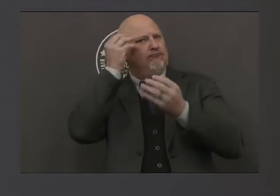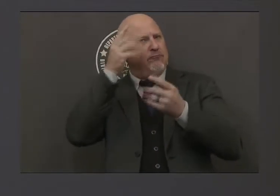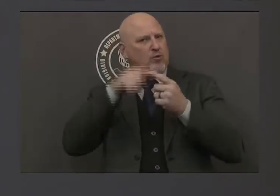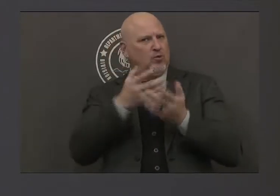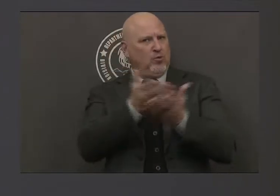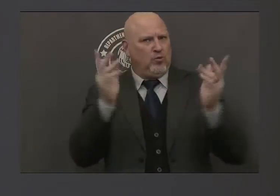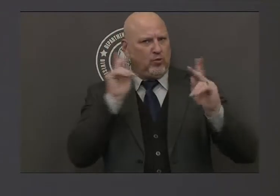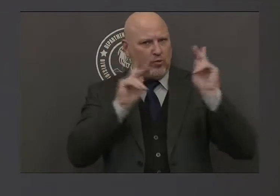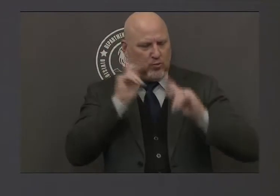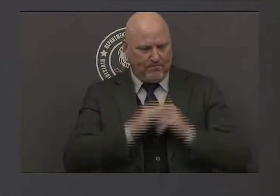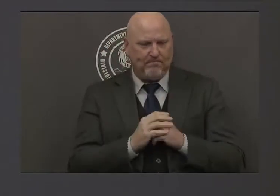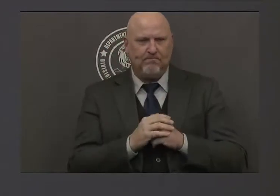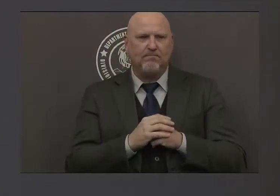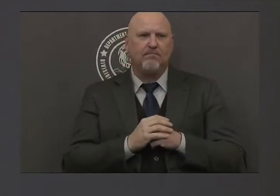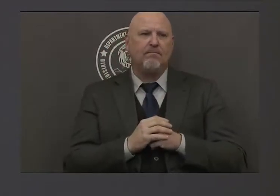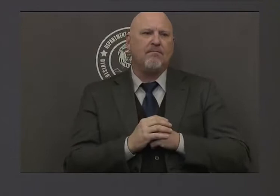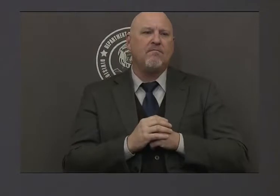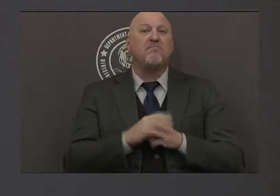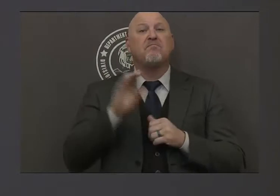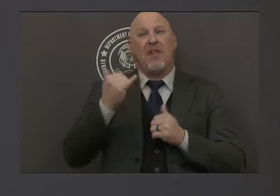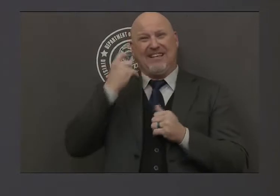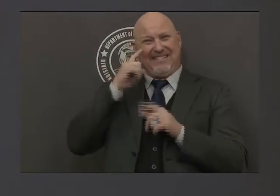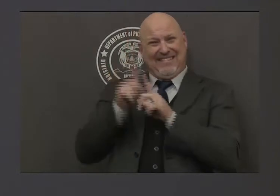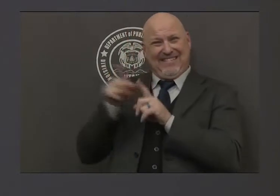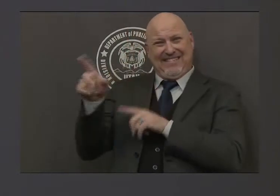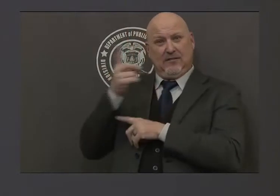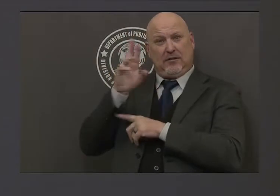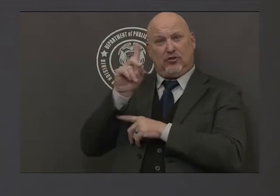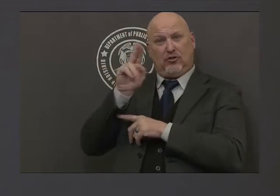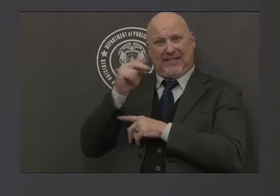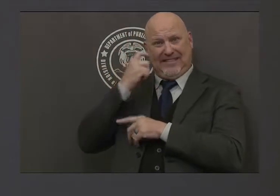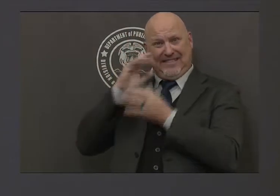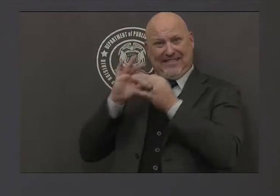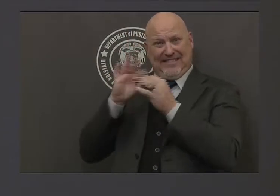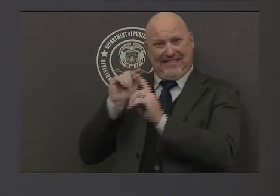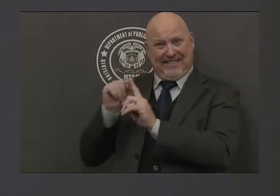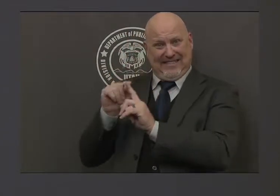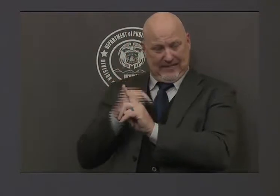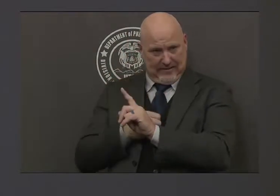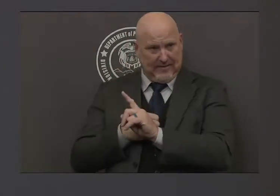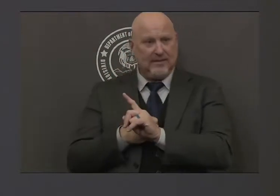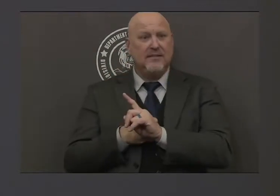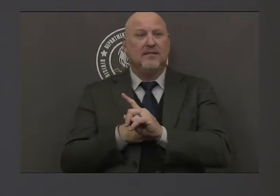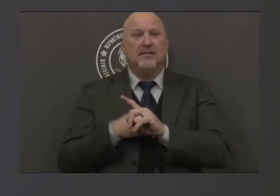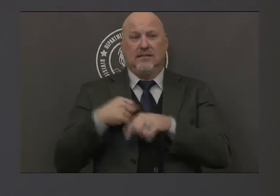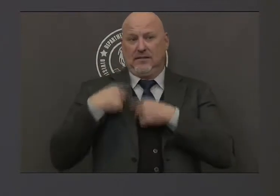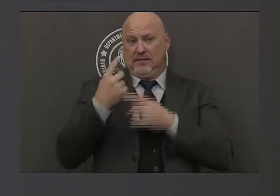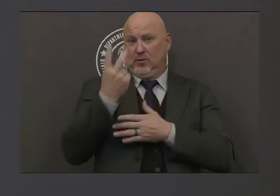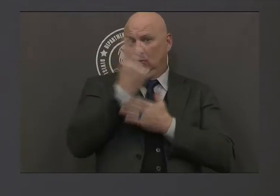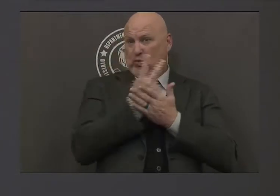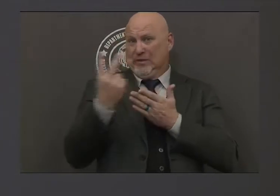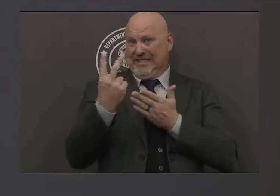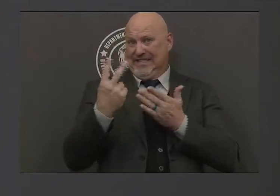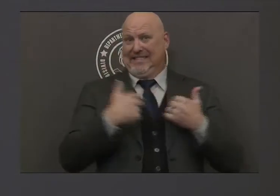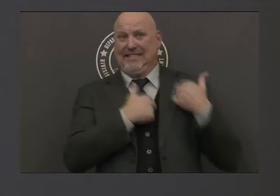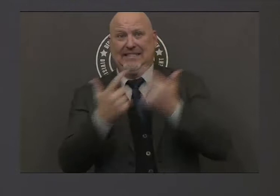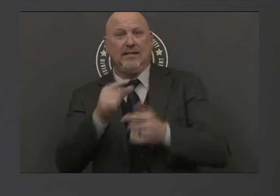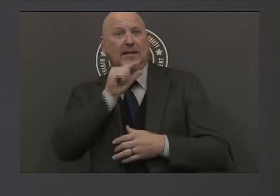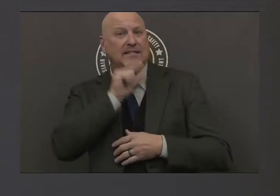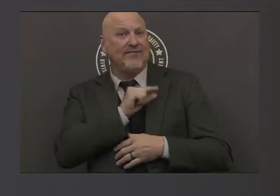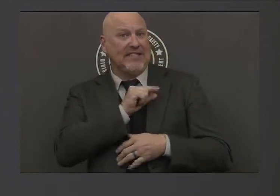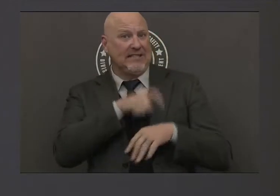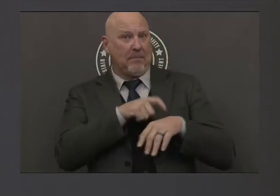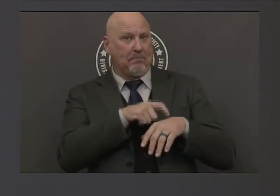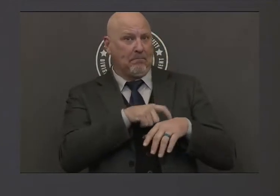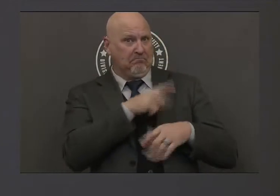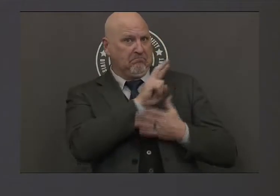As Dr. Dunn mentioned, we just have completed, it's been 2 weeks since Thanksgiving. And although we were